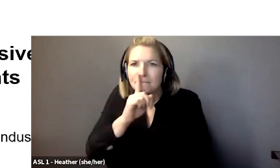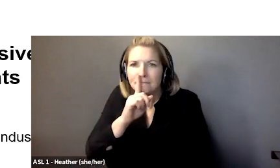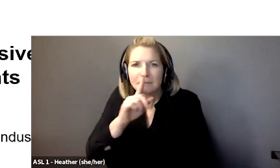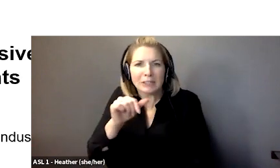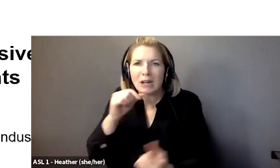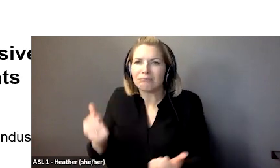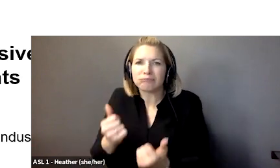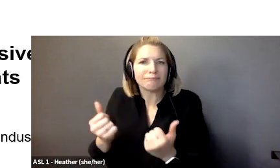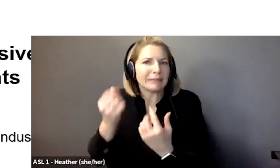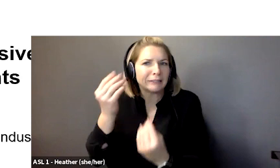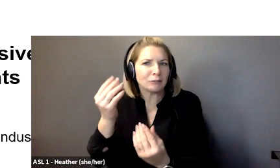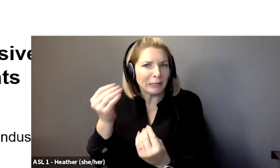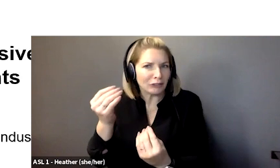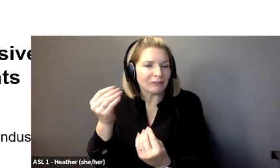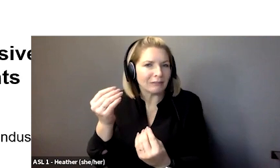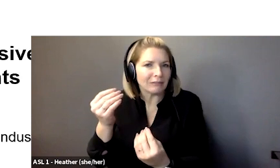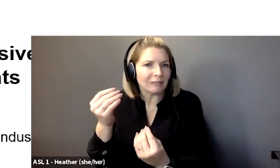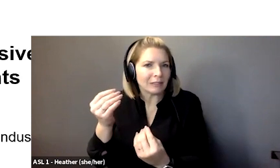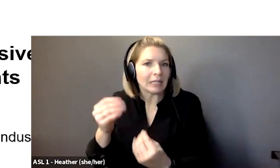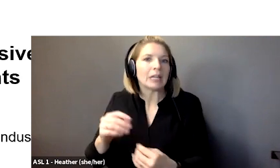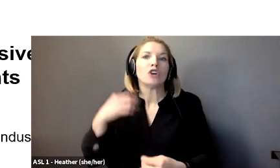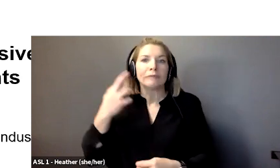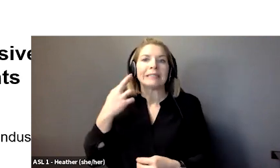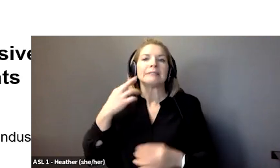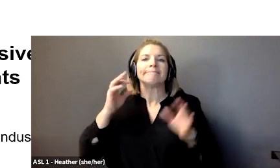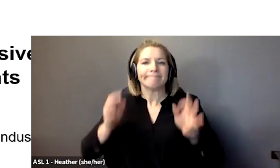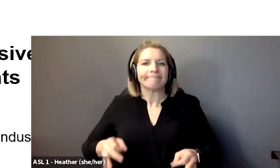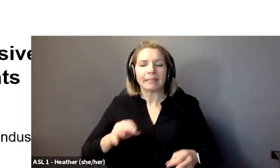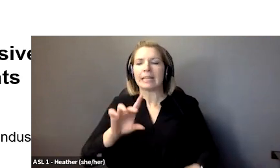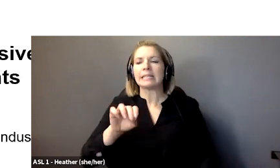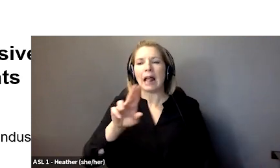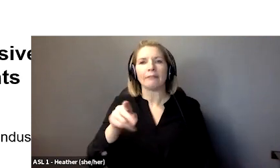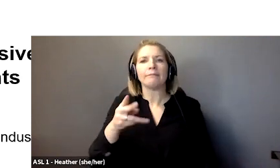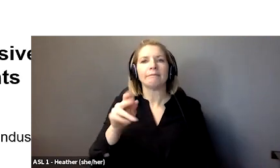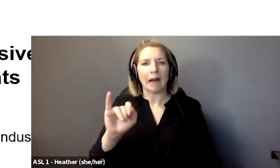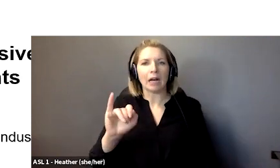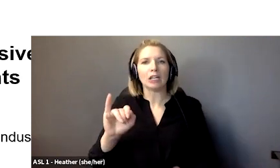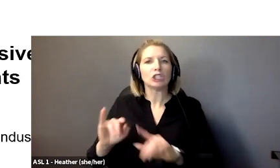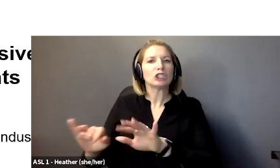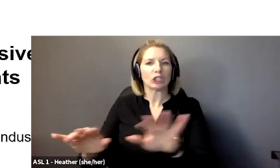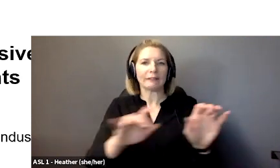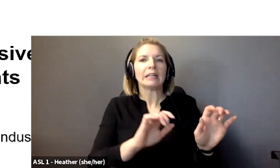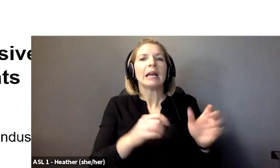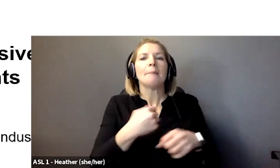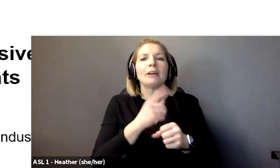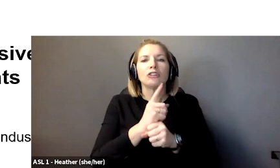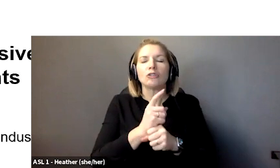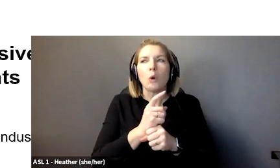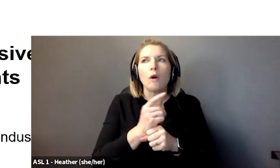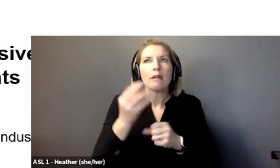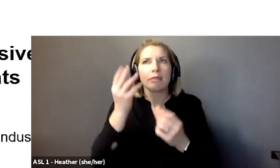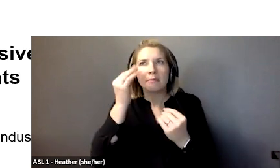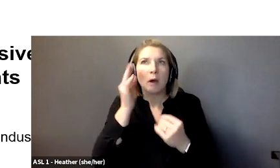Delphi survey to foster thinking about the potential changes that could emerge on the horizon and get people thinking from a future-focused